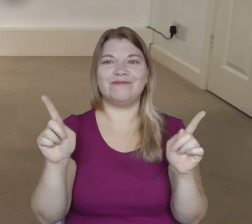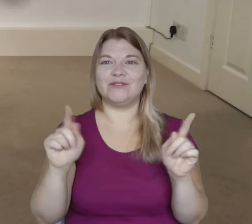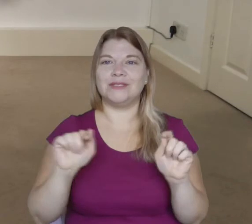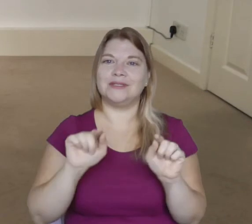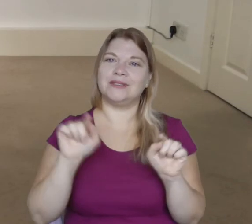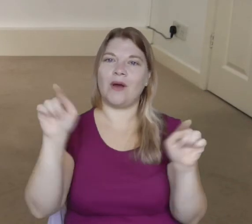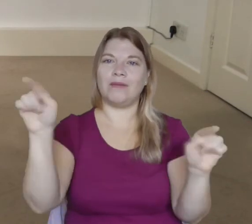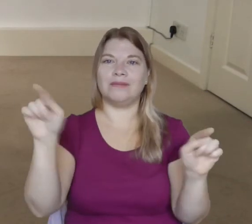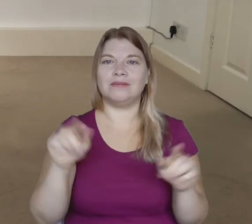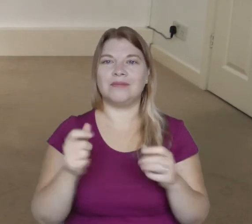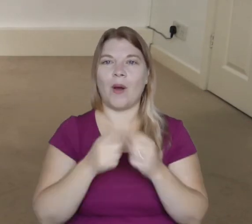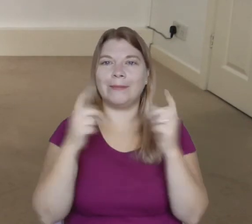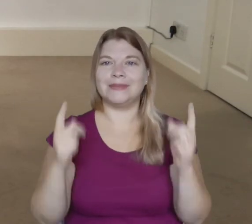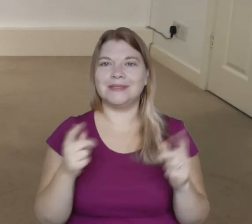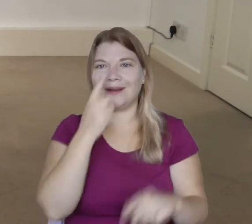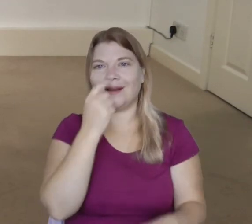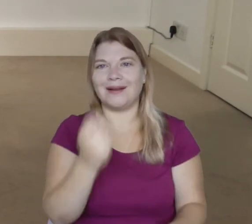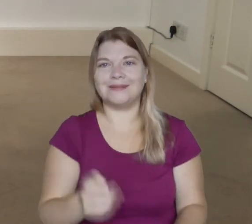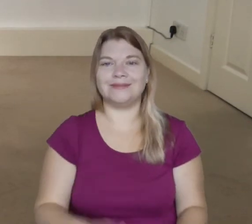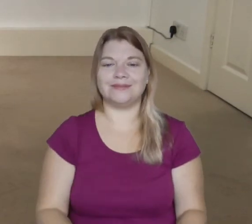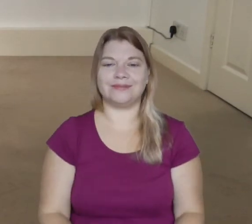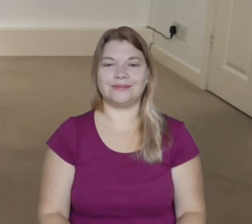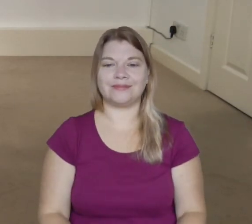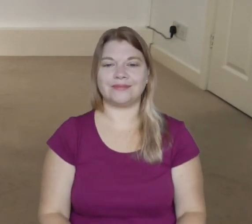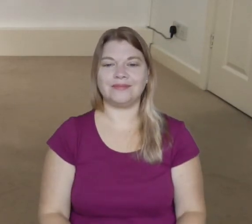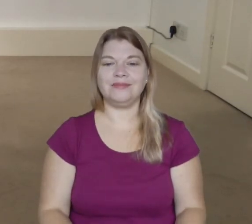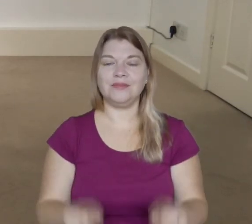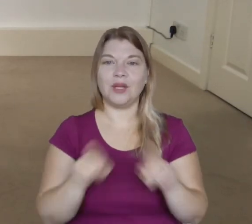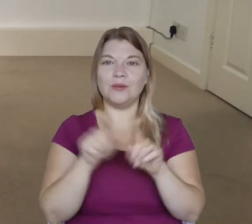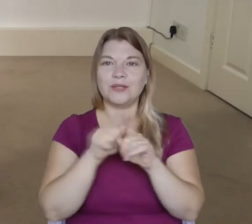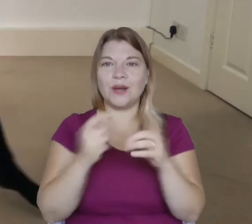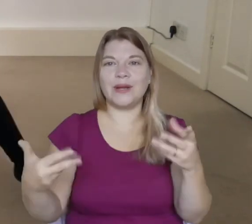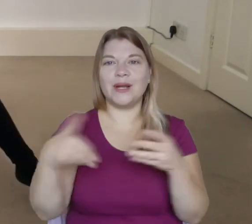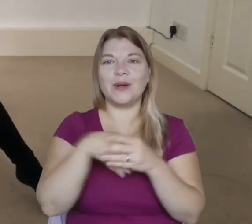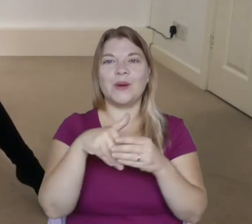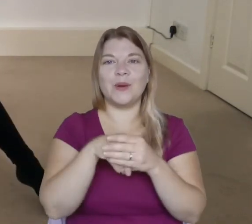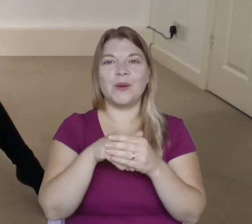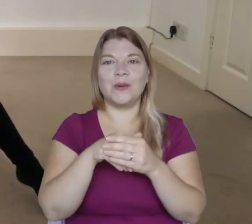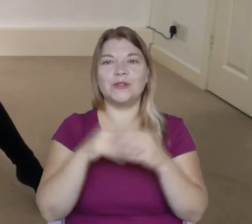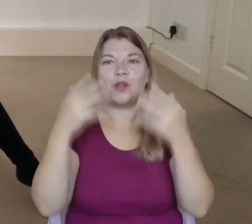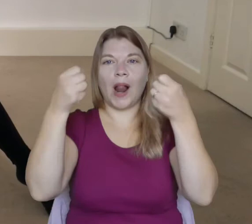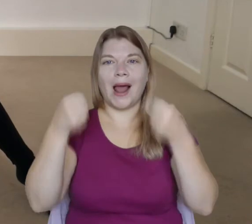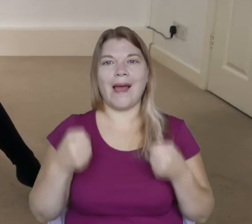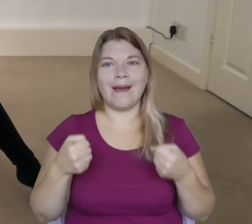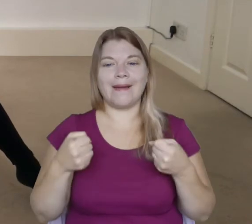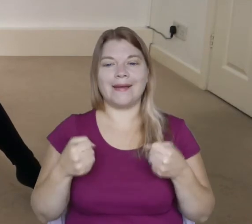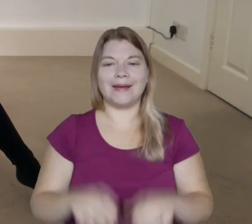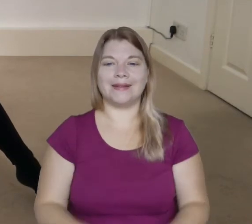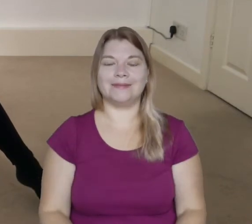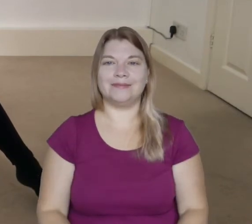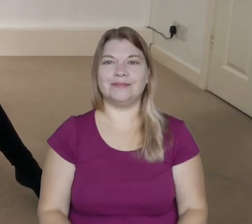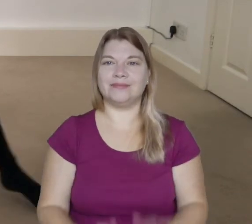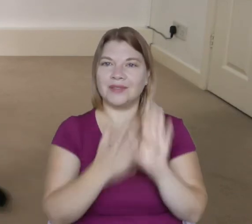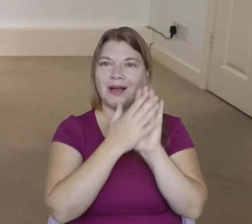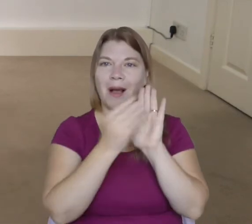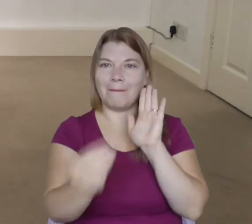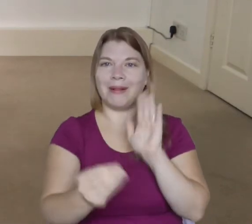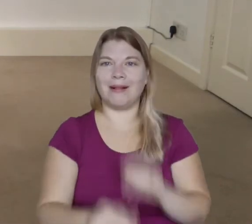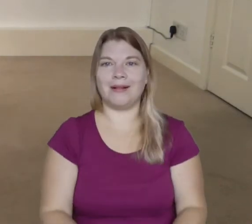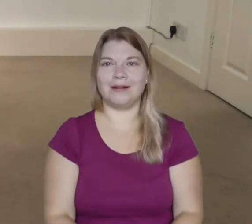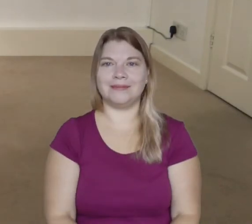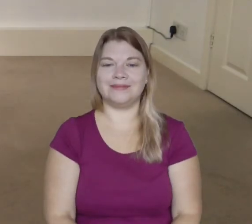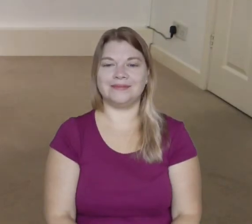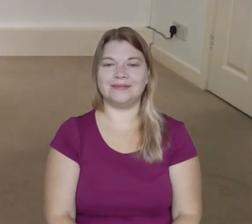different directions. And we can also get our legs involved in that, so we could point one arm and one leg out to the side,